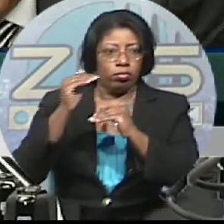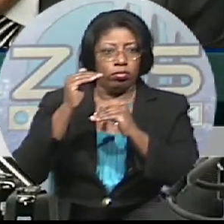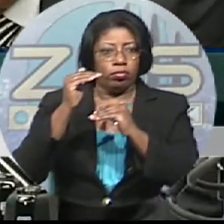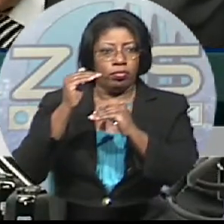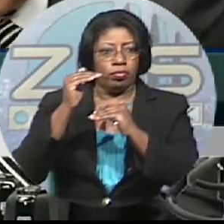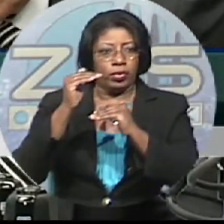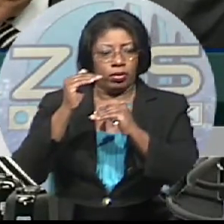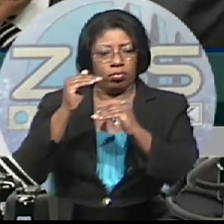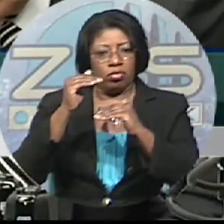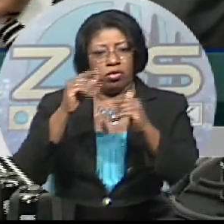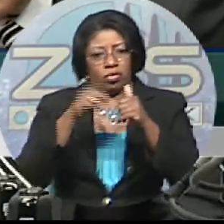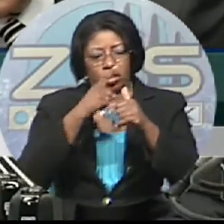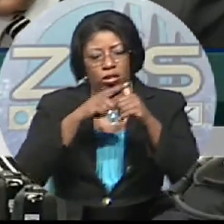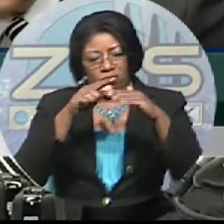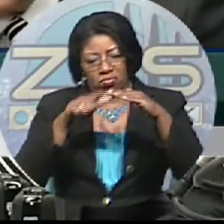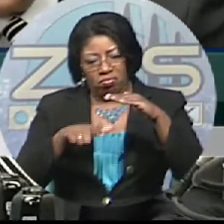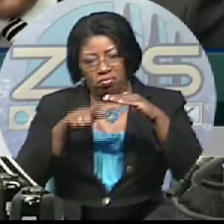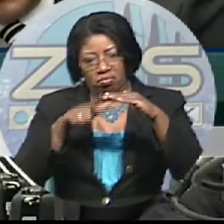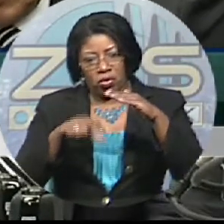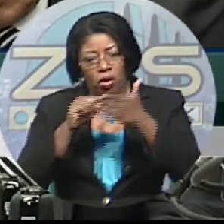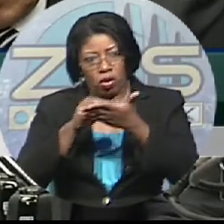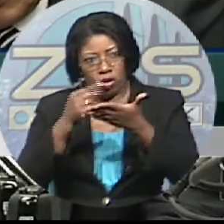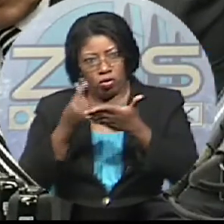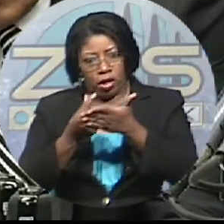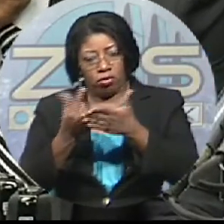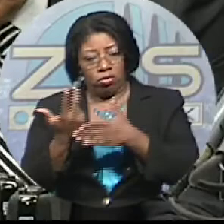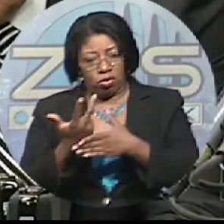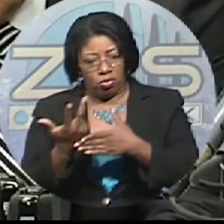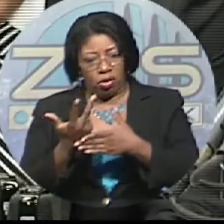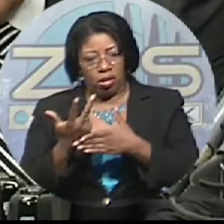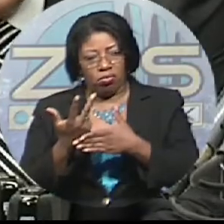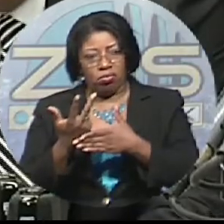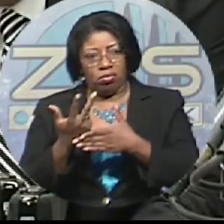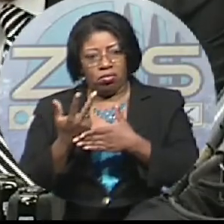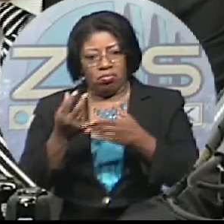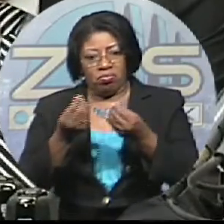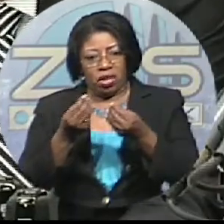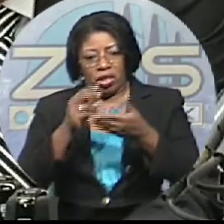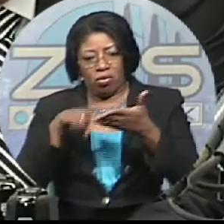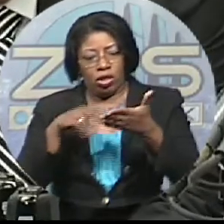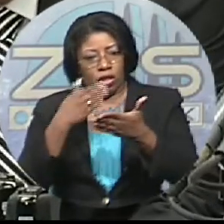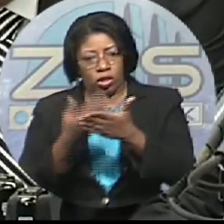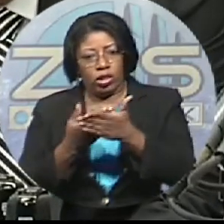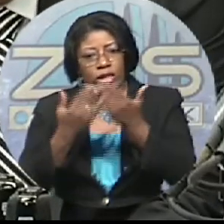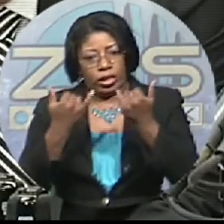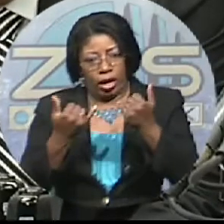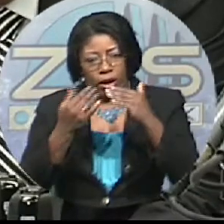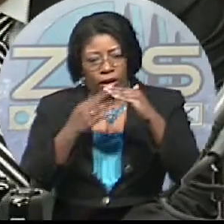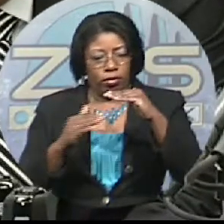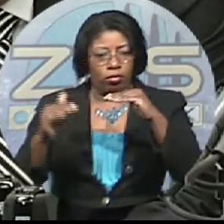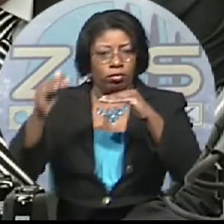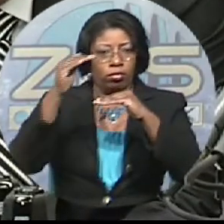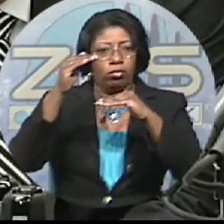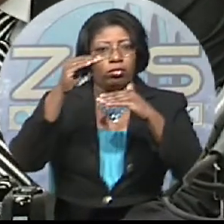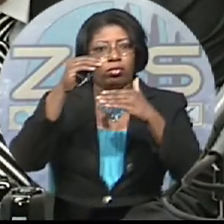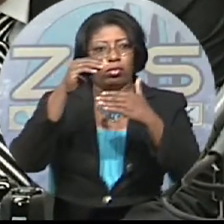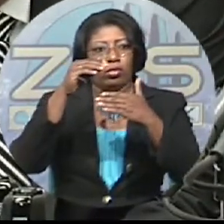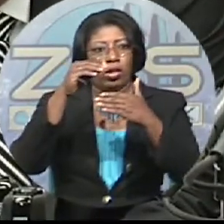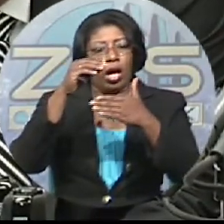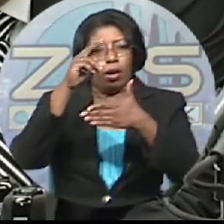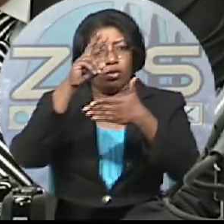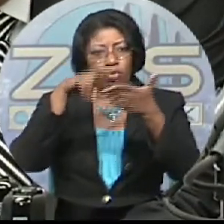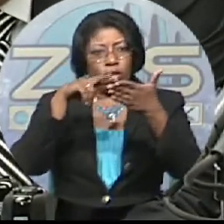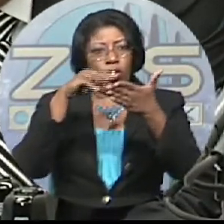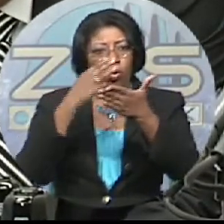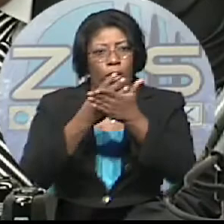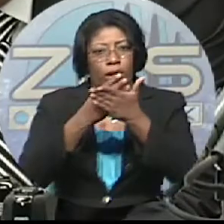in the bottom screen when I was in grade 3, and now I've risen to the top in the top screen of grade 6, Deputy Head